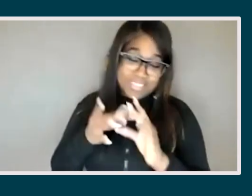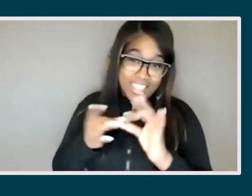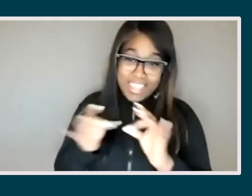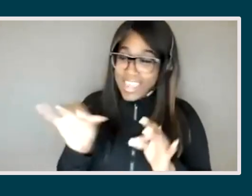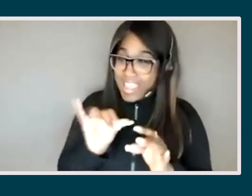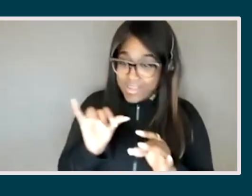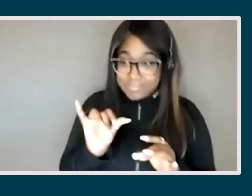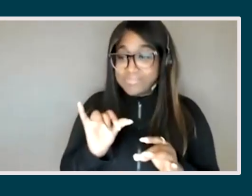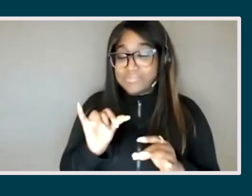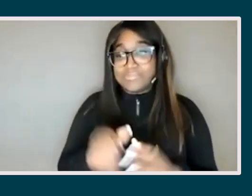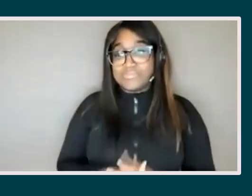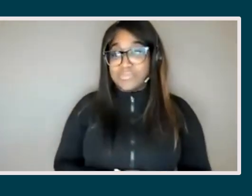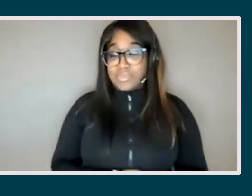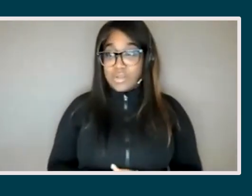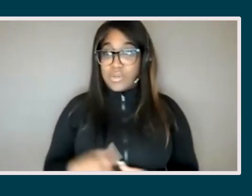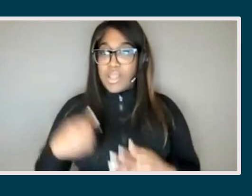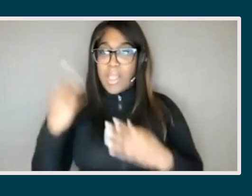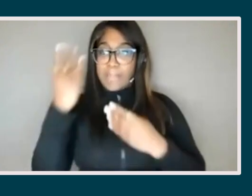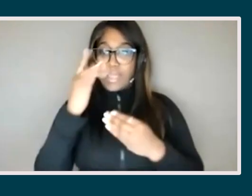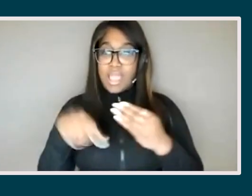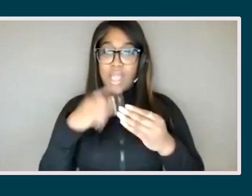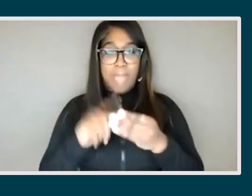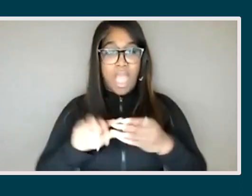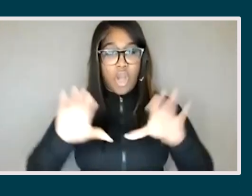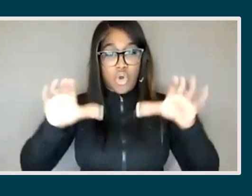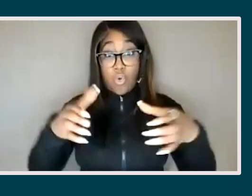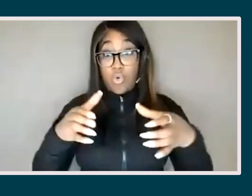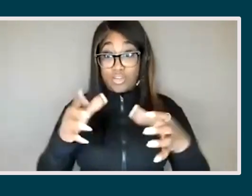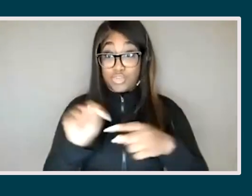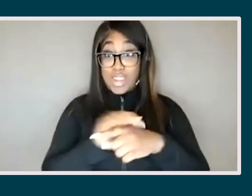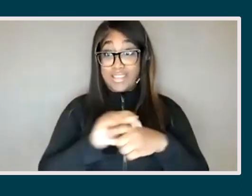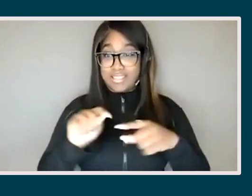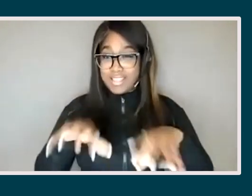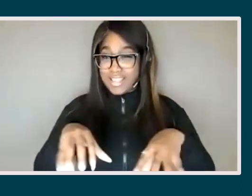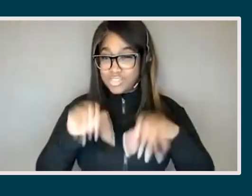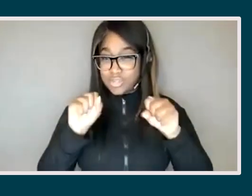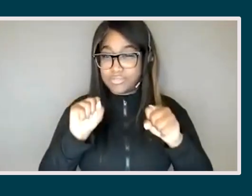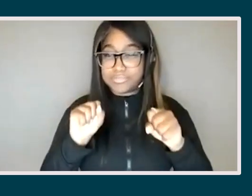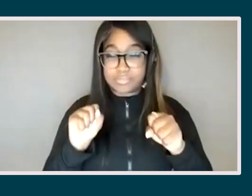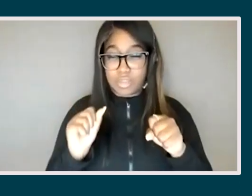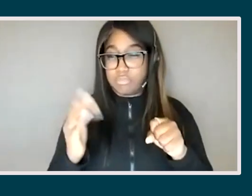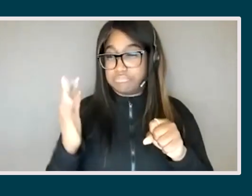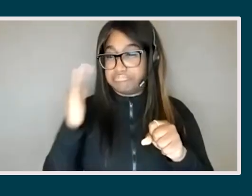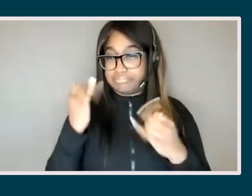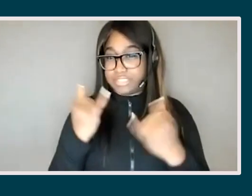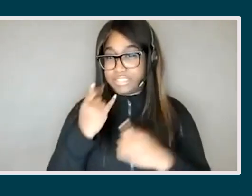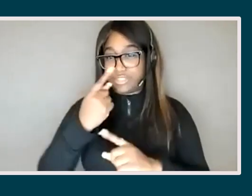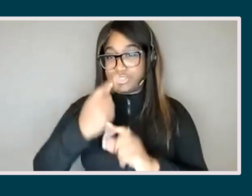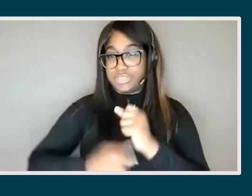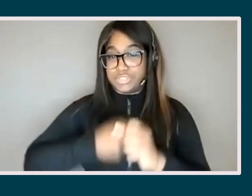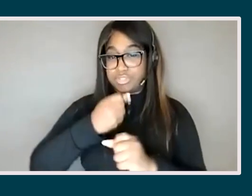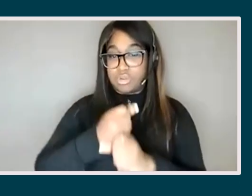of is a cohort training I went through earlier this year called the Barn